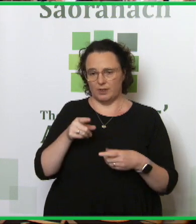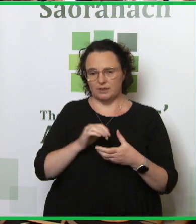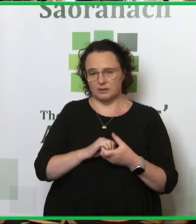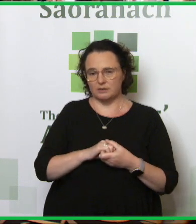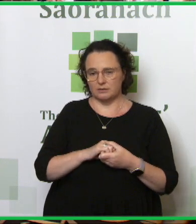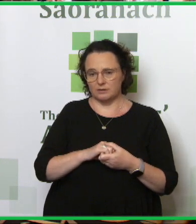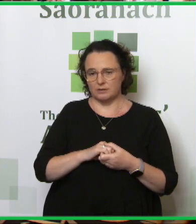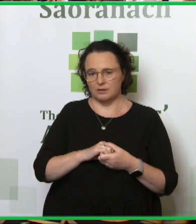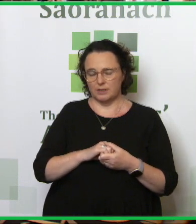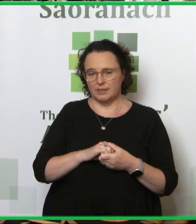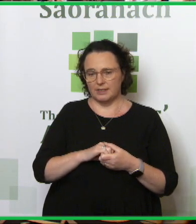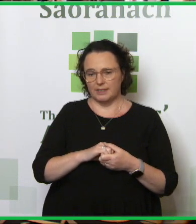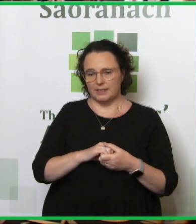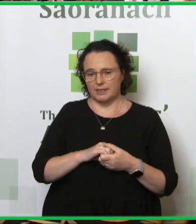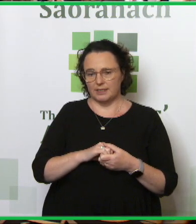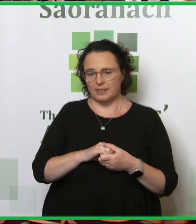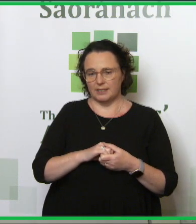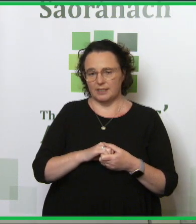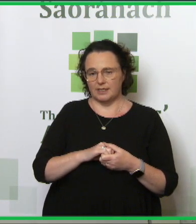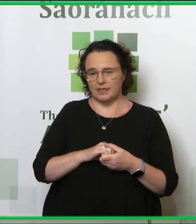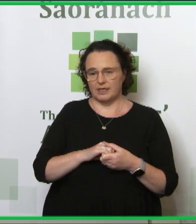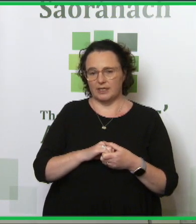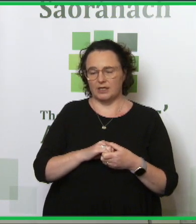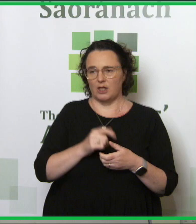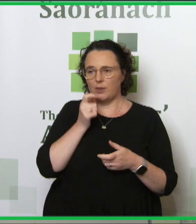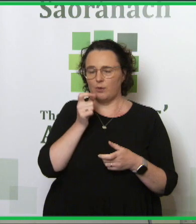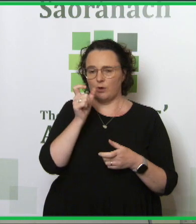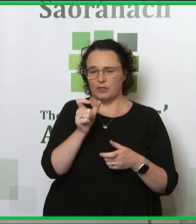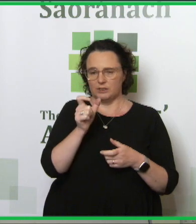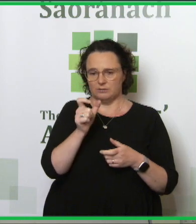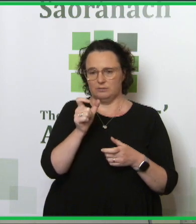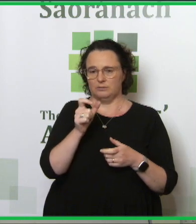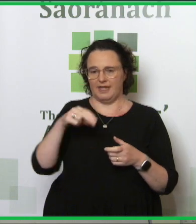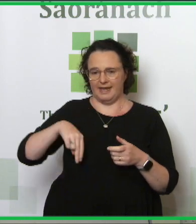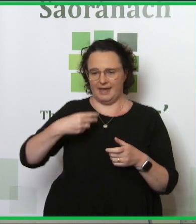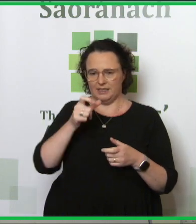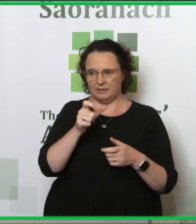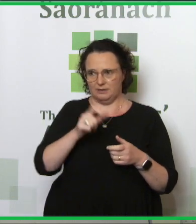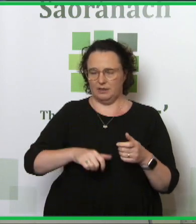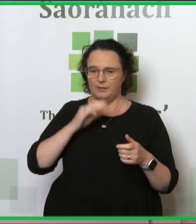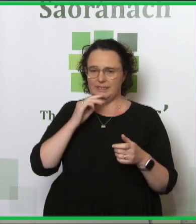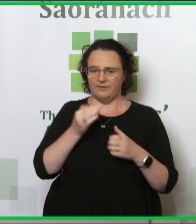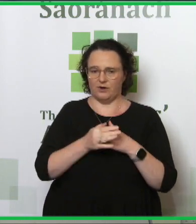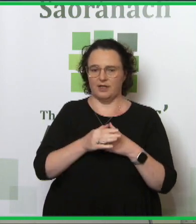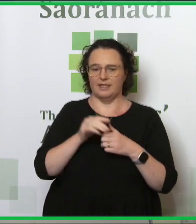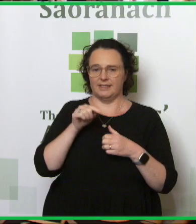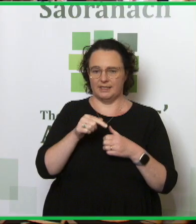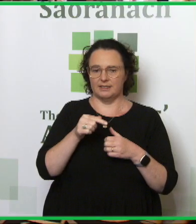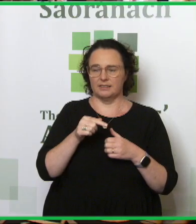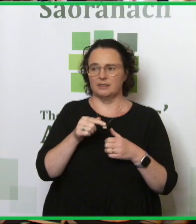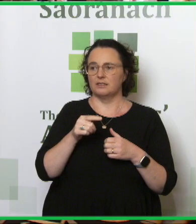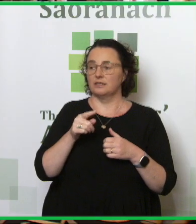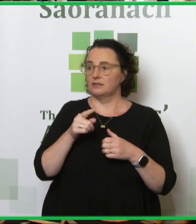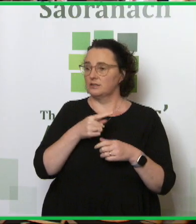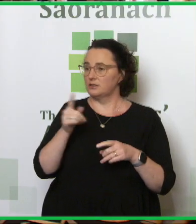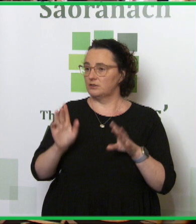Yeah, if you drop the word next and next iteration, it'll apply obviously to this strategy and to the next one. Can you just test that in the room? Do you